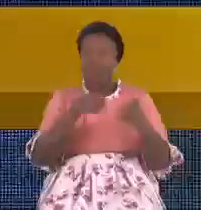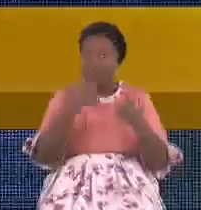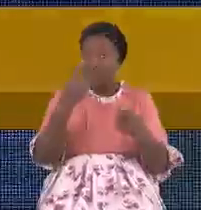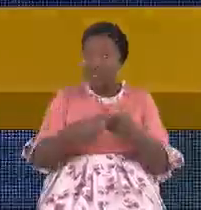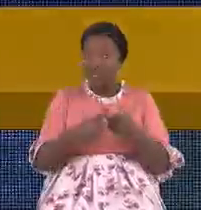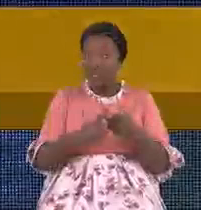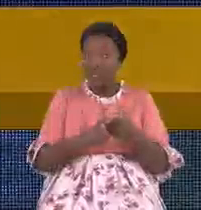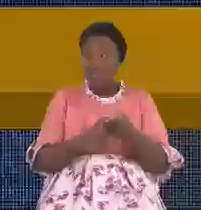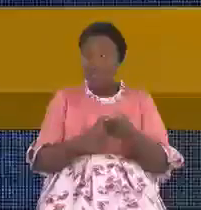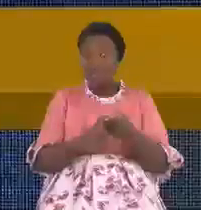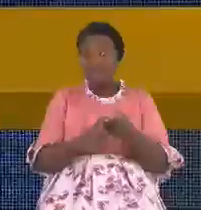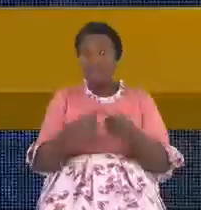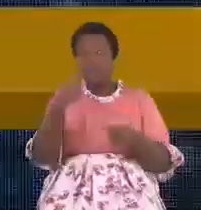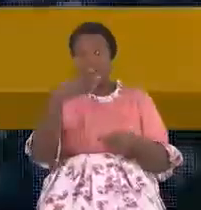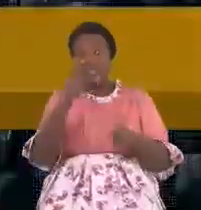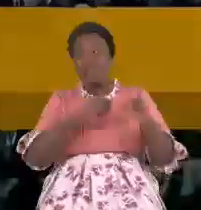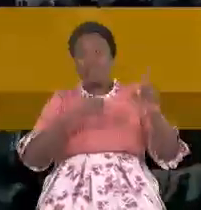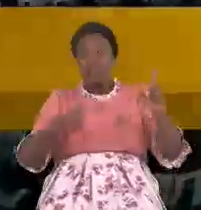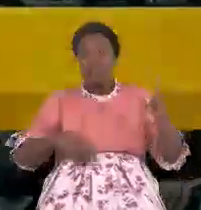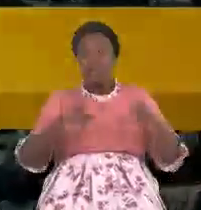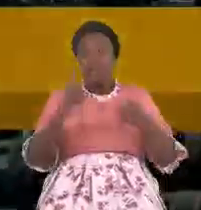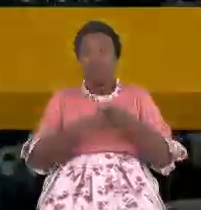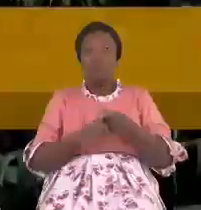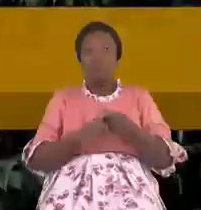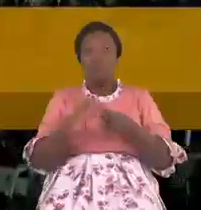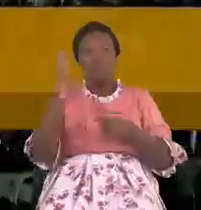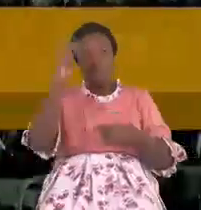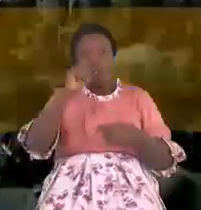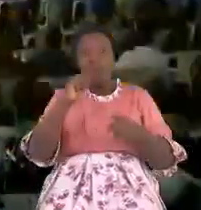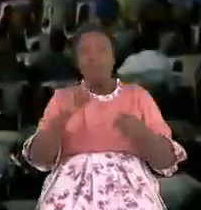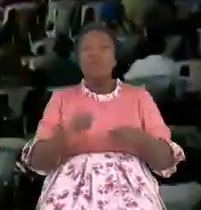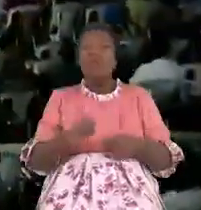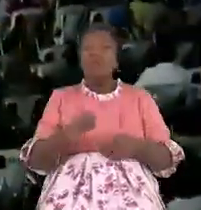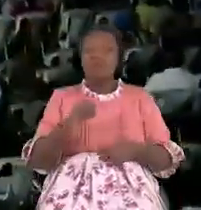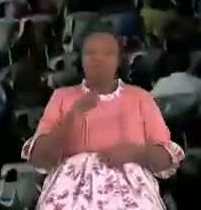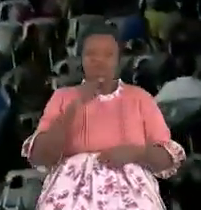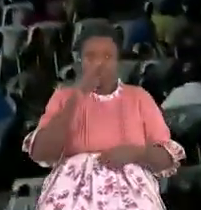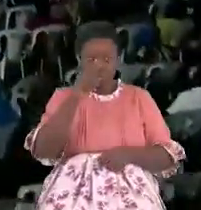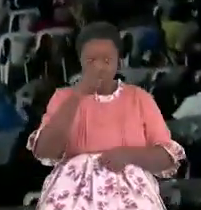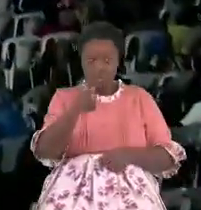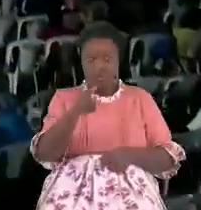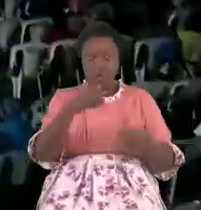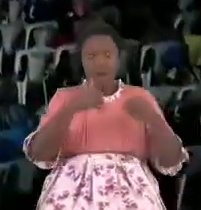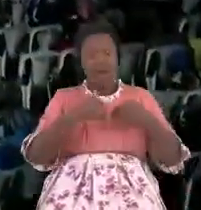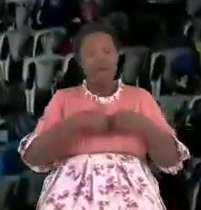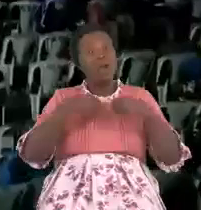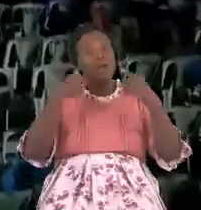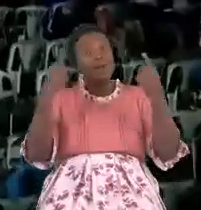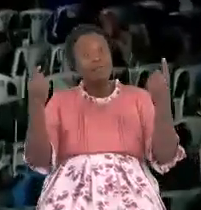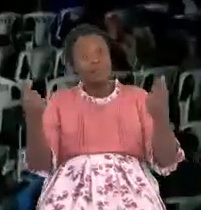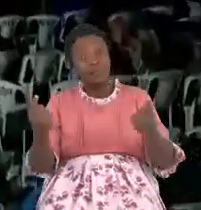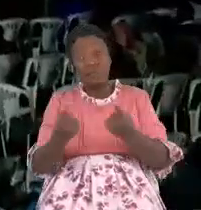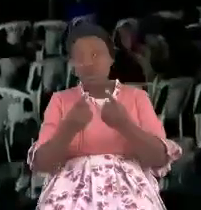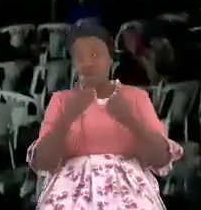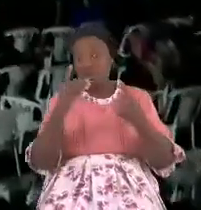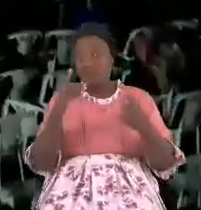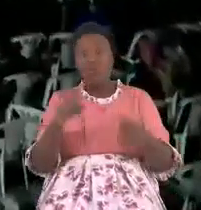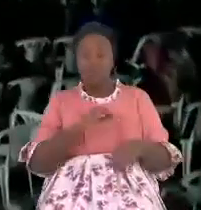the lord unto me though has seen well